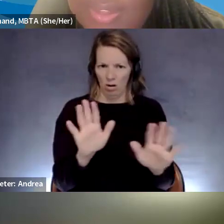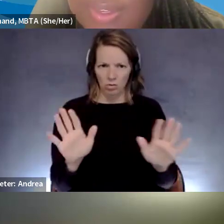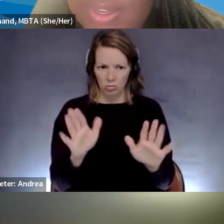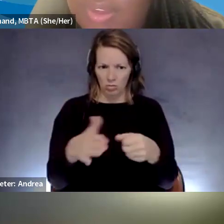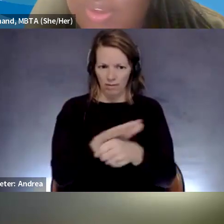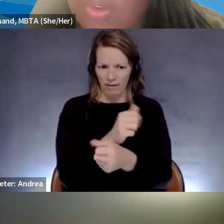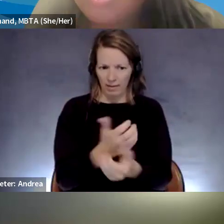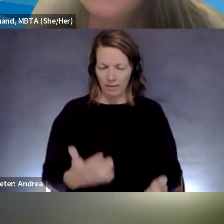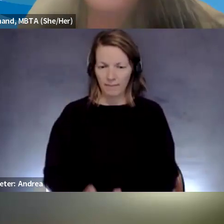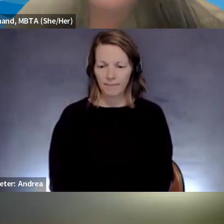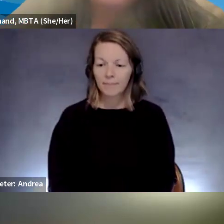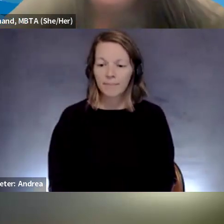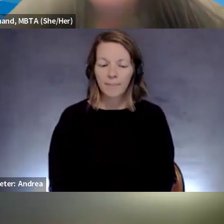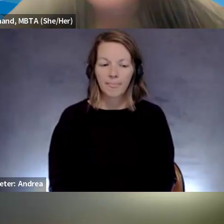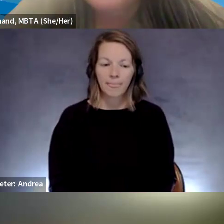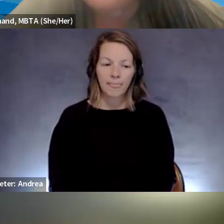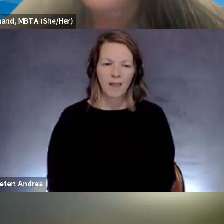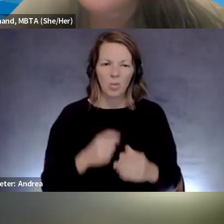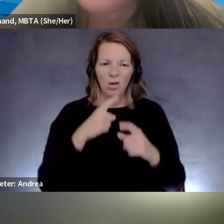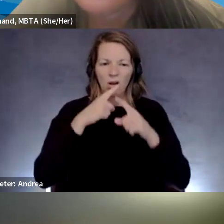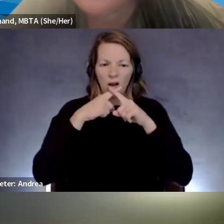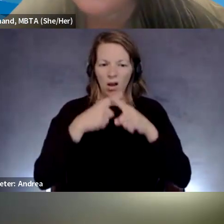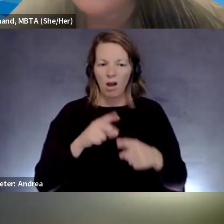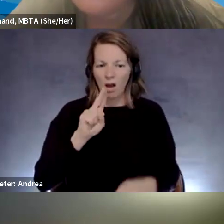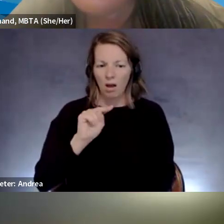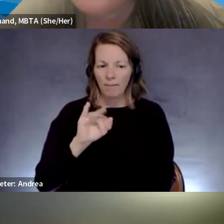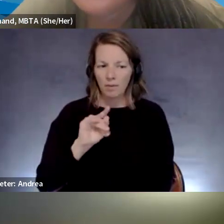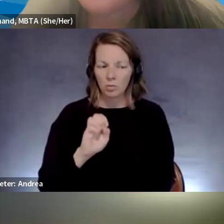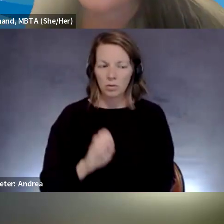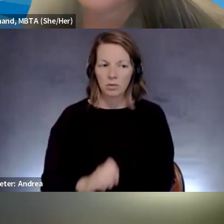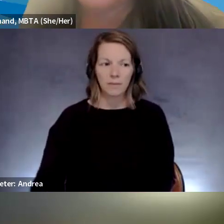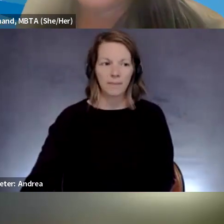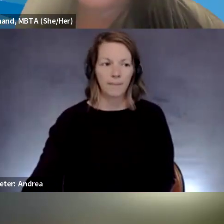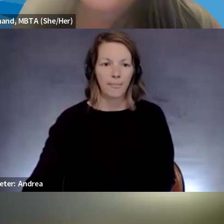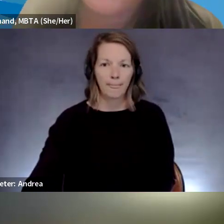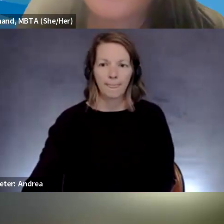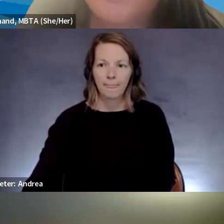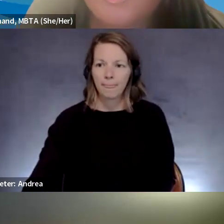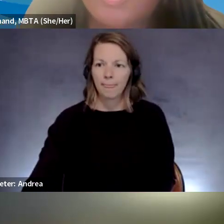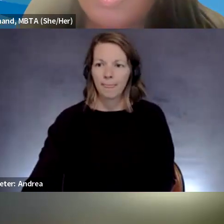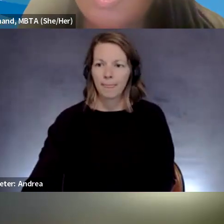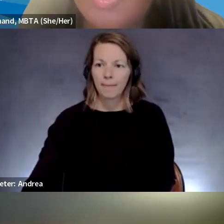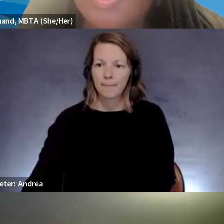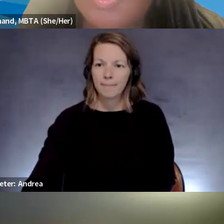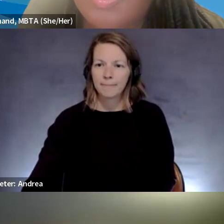that you're asking. So I'm going to unmute you. One moment.